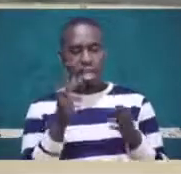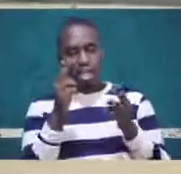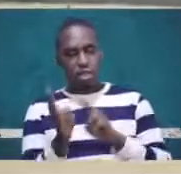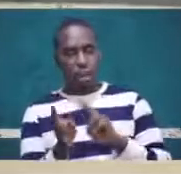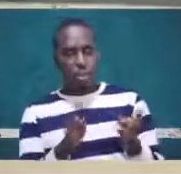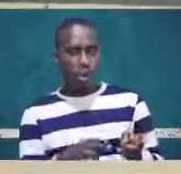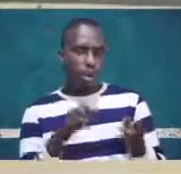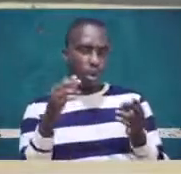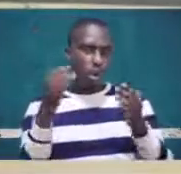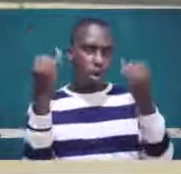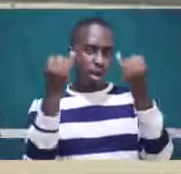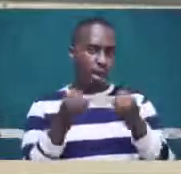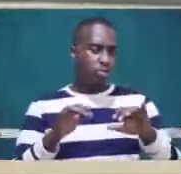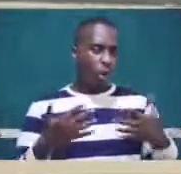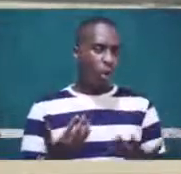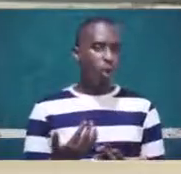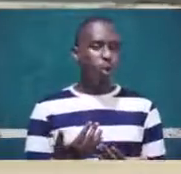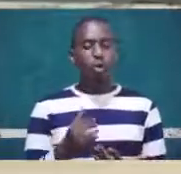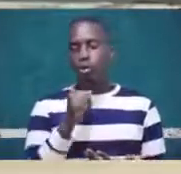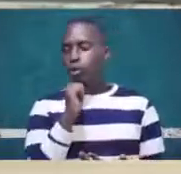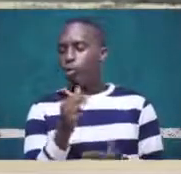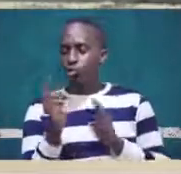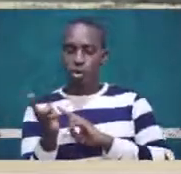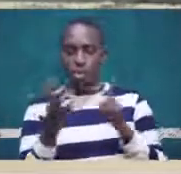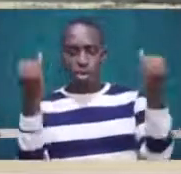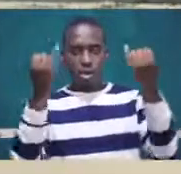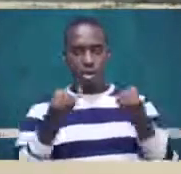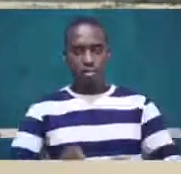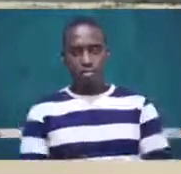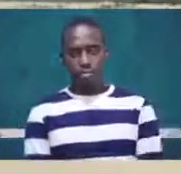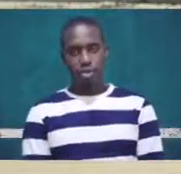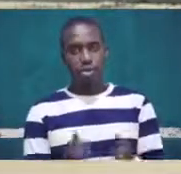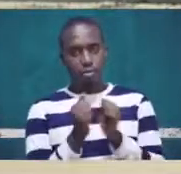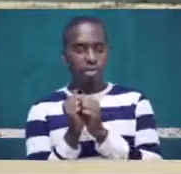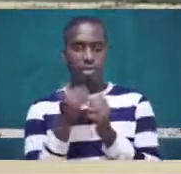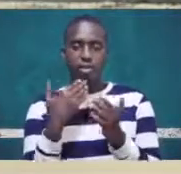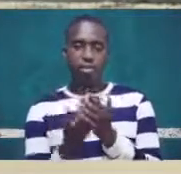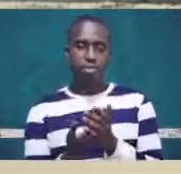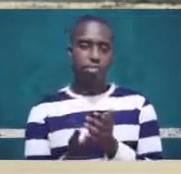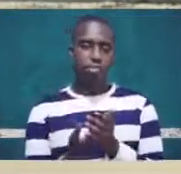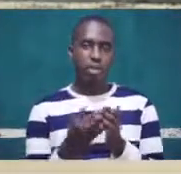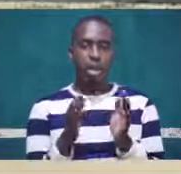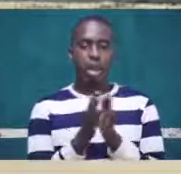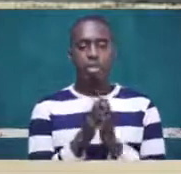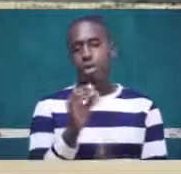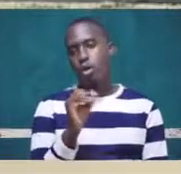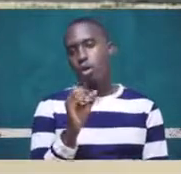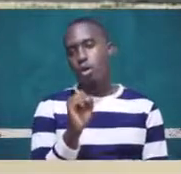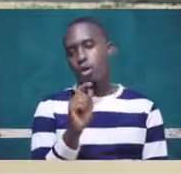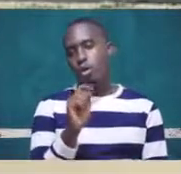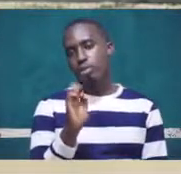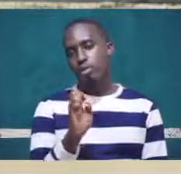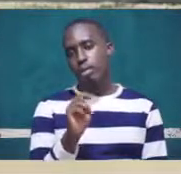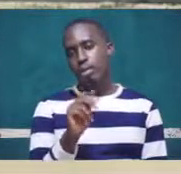or it is an abnormal demand curve with the goods of ostentation? If this is our